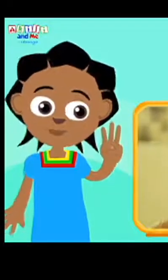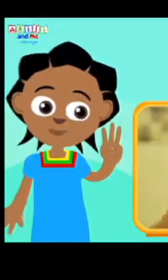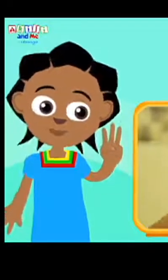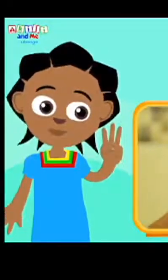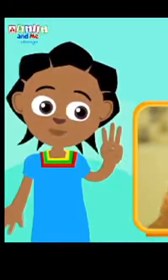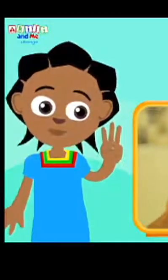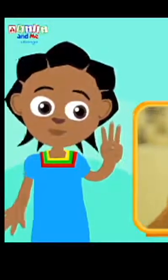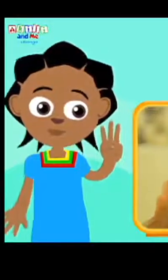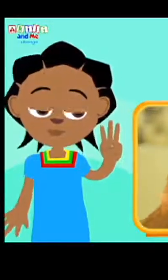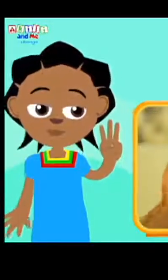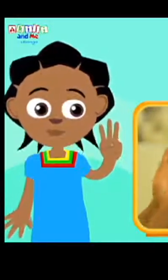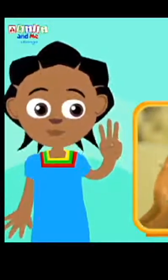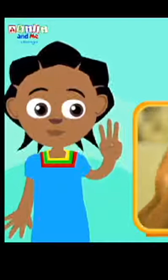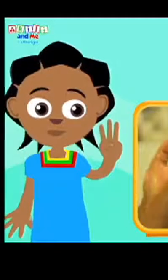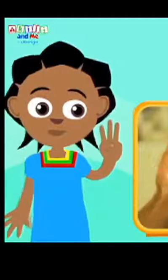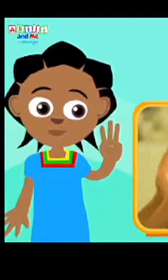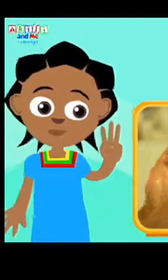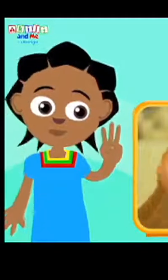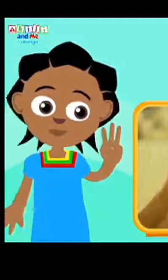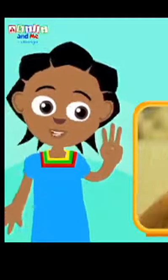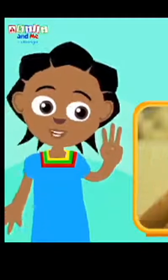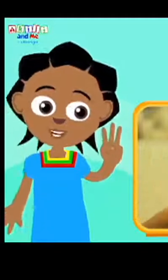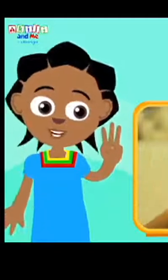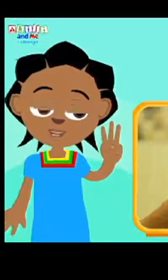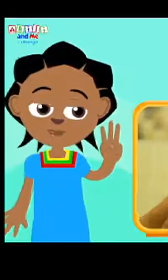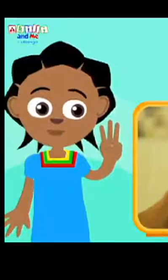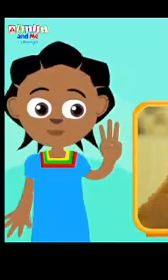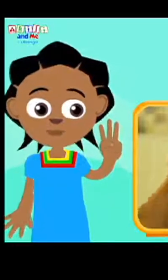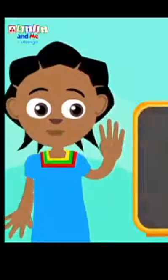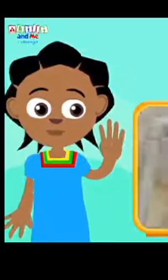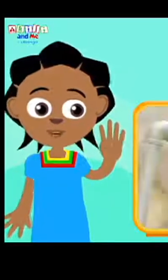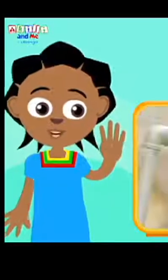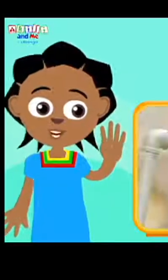Scrub our hands all over.